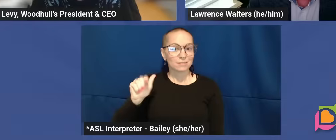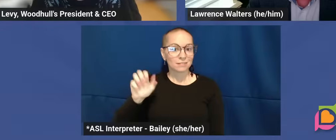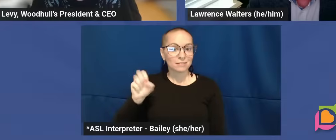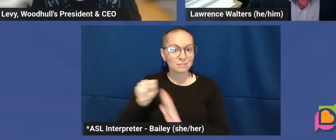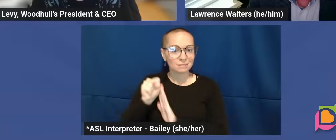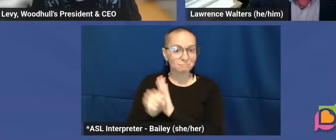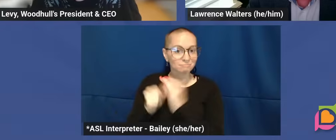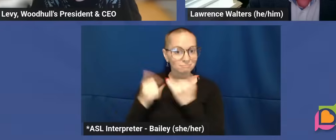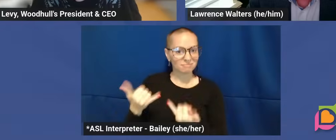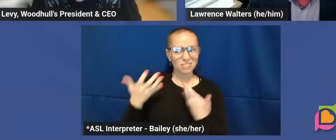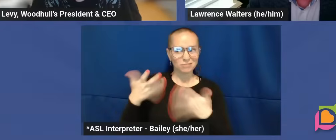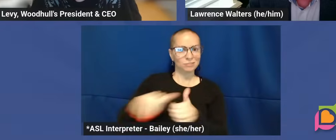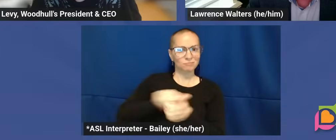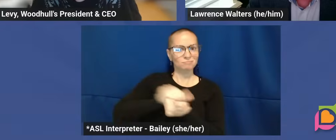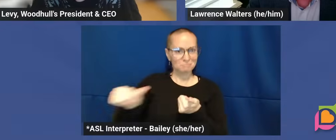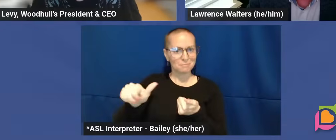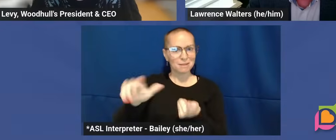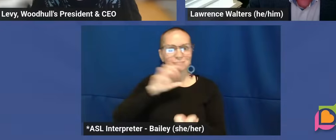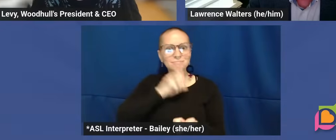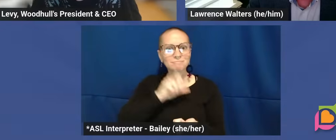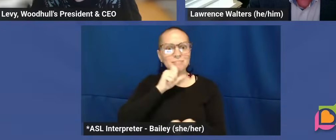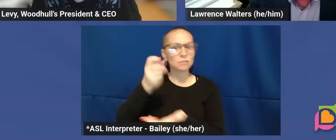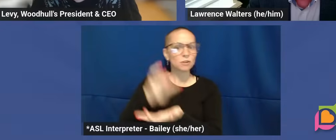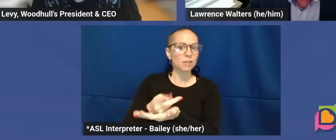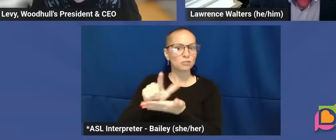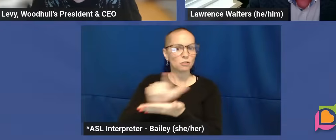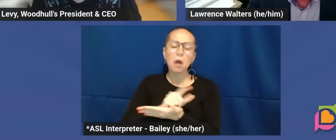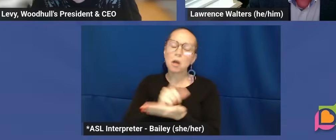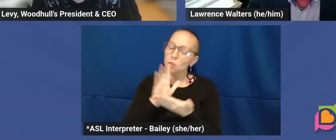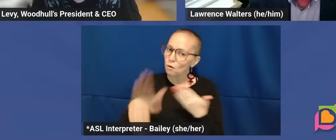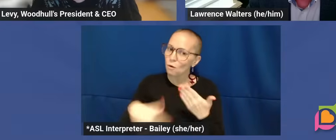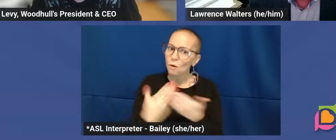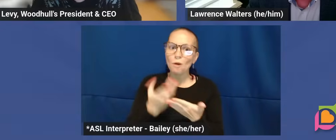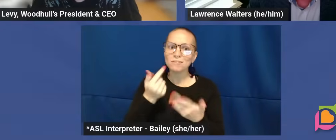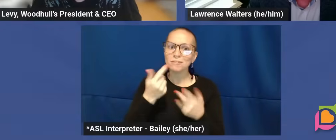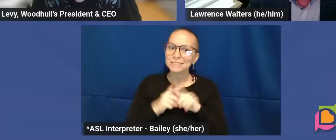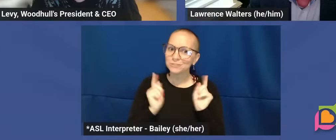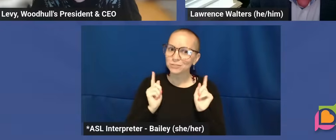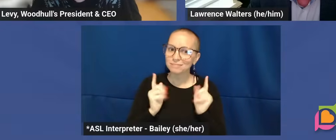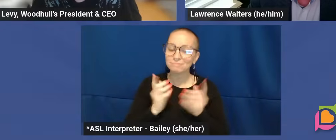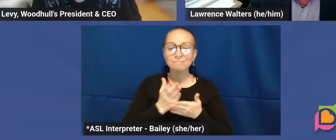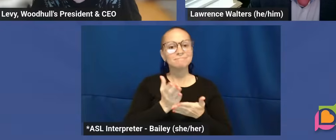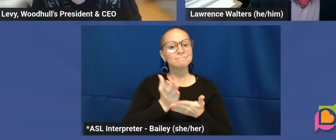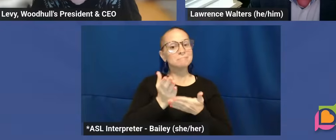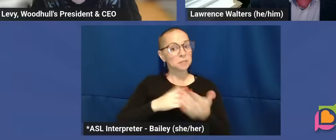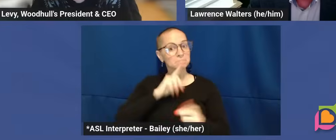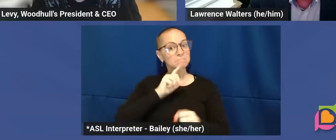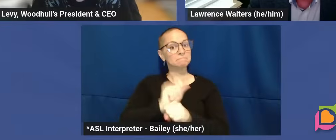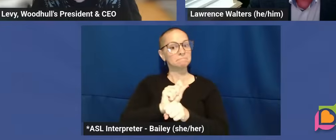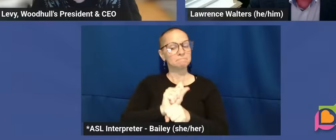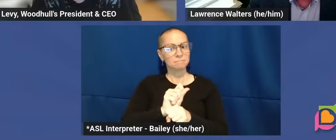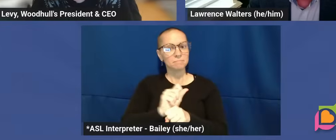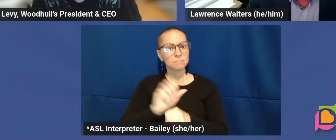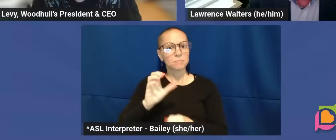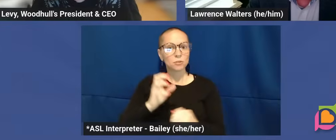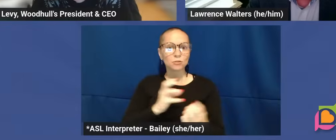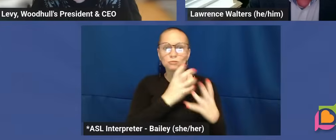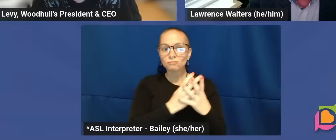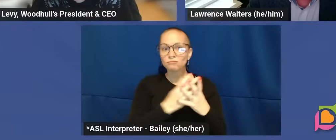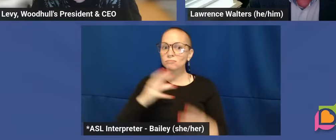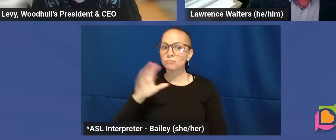passed age verification laws, right? And they're all a bit different. Some of them actually impose criminal